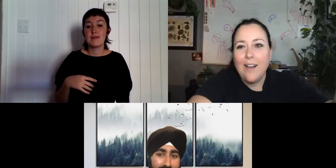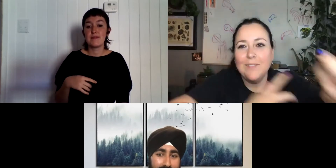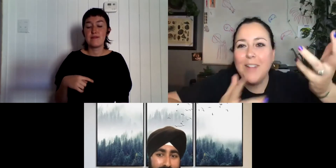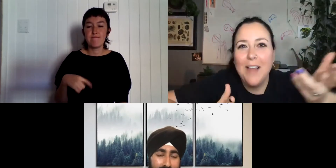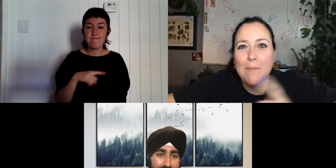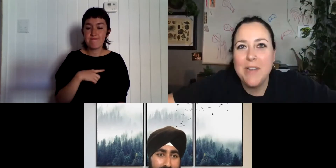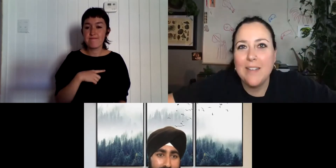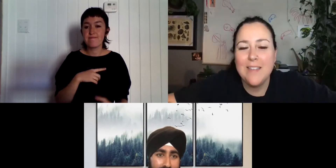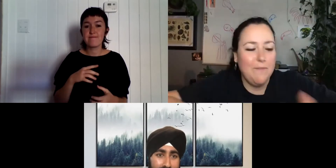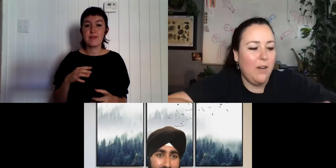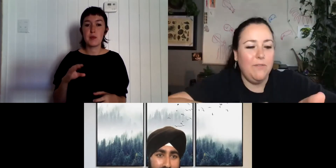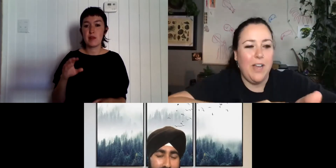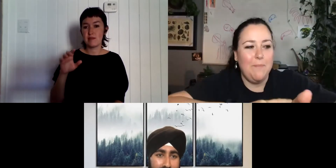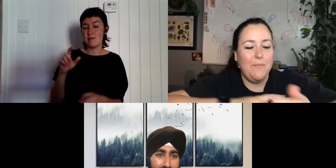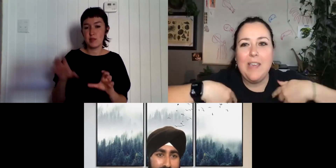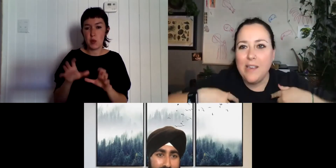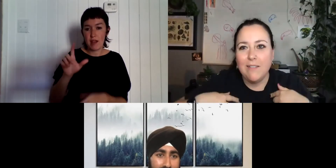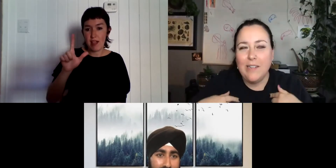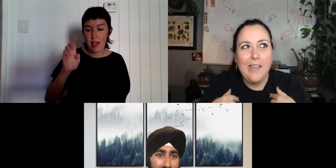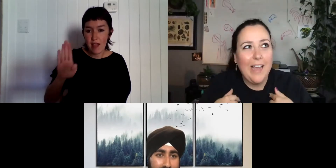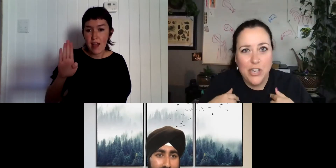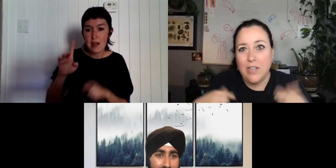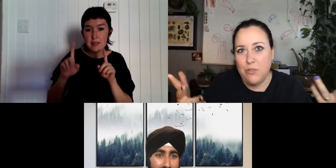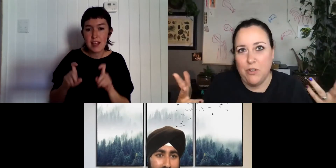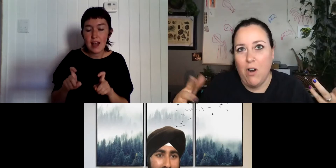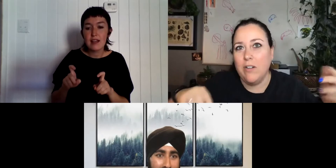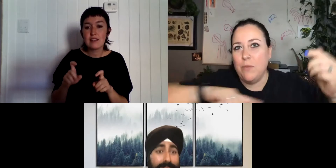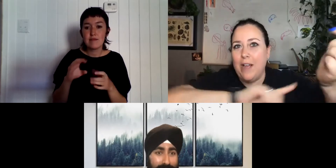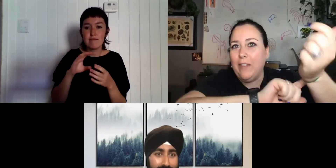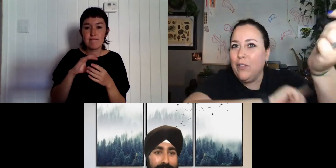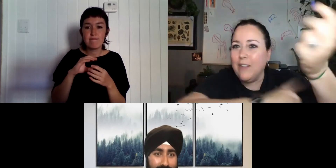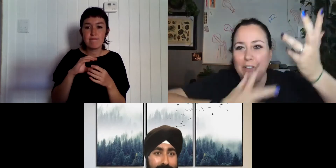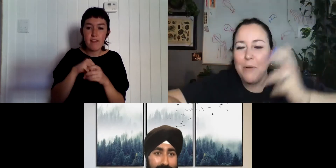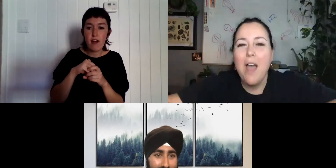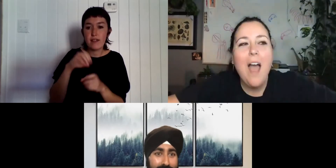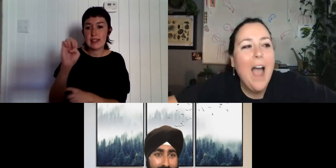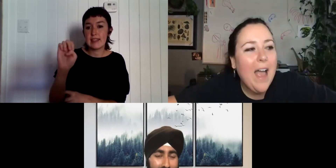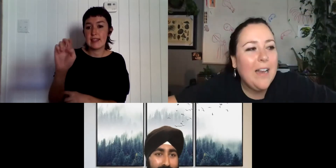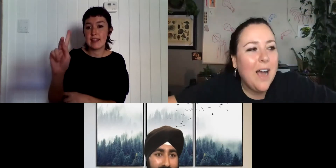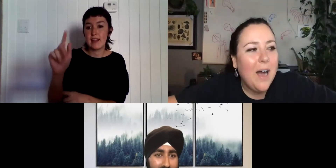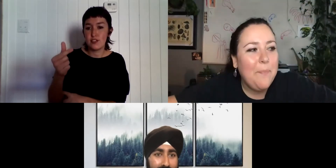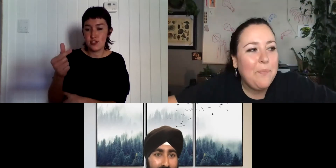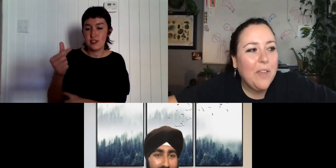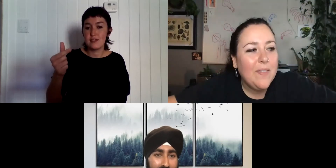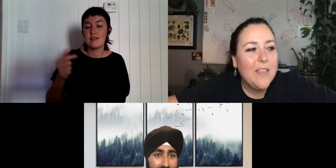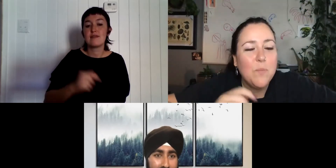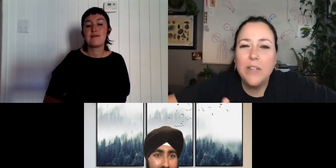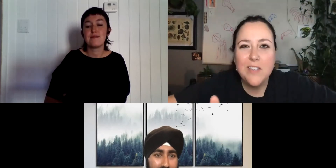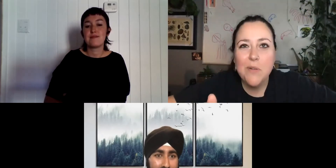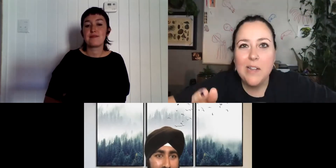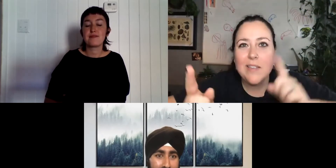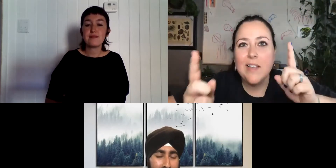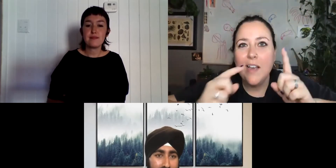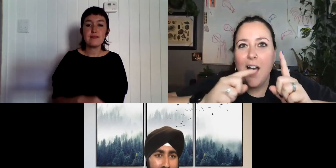like a lab test that involved EKGs with your hearts, where you have the little things on you. And this